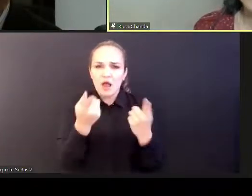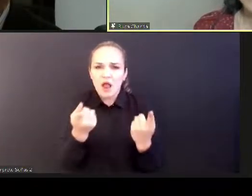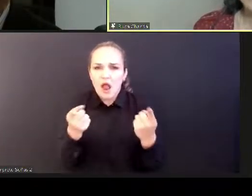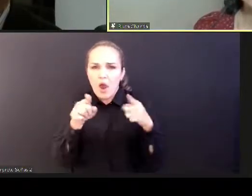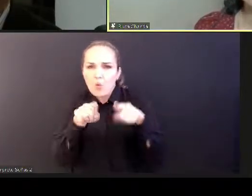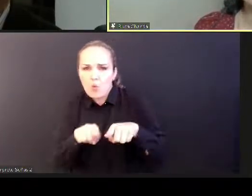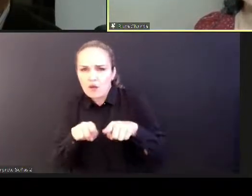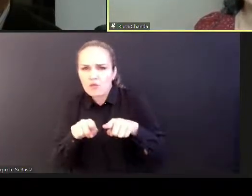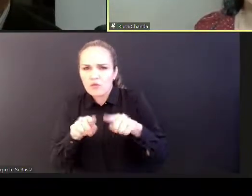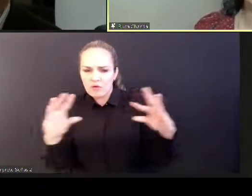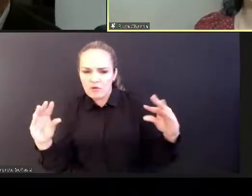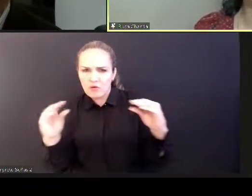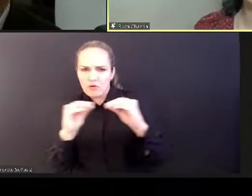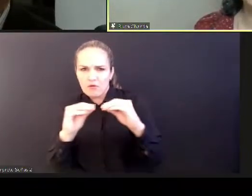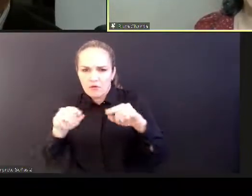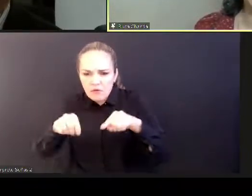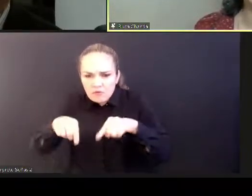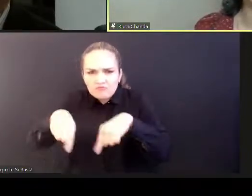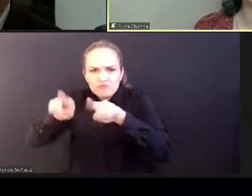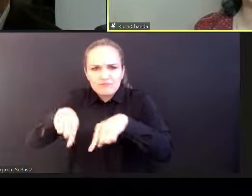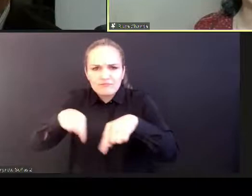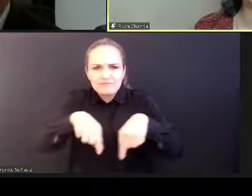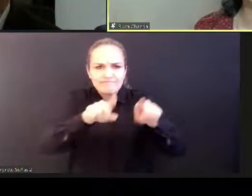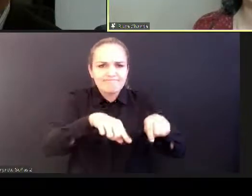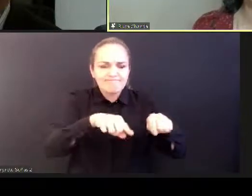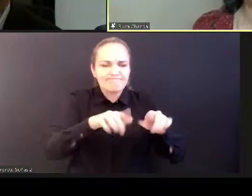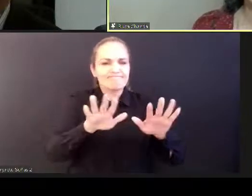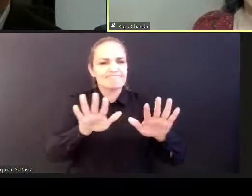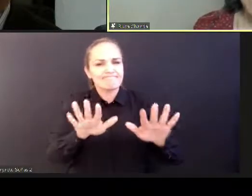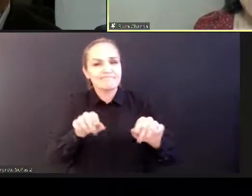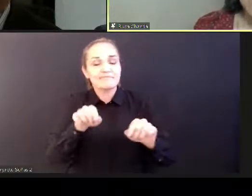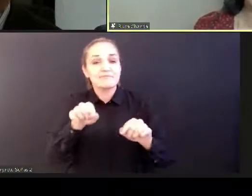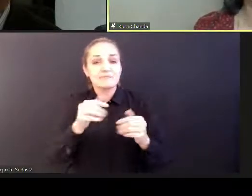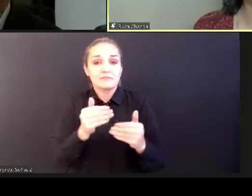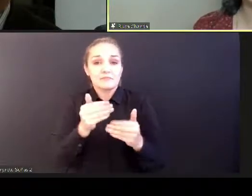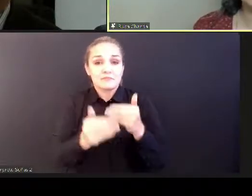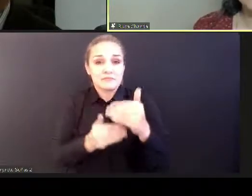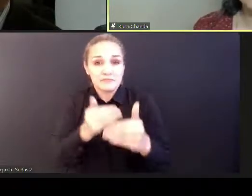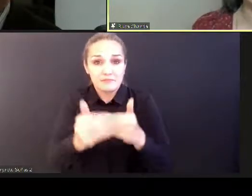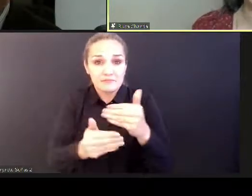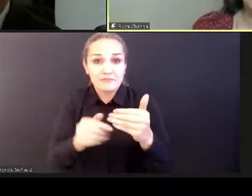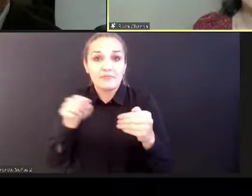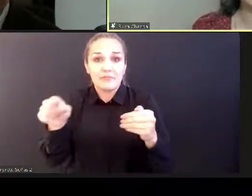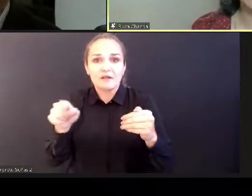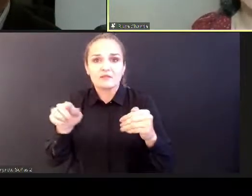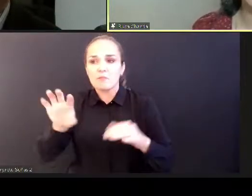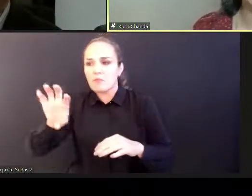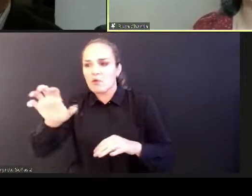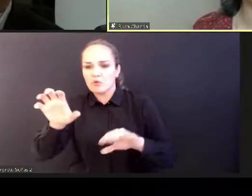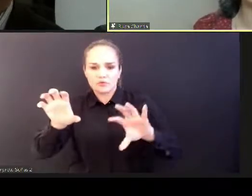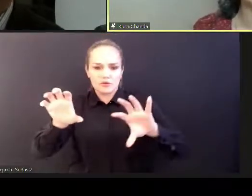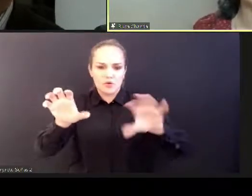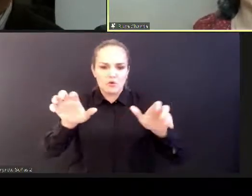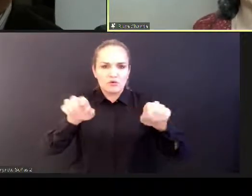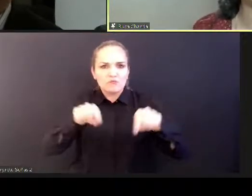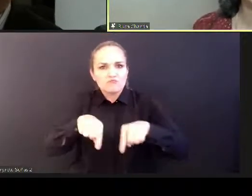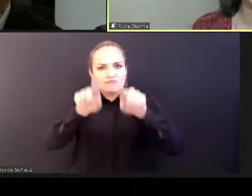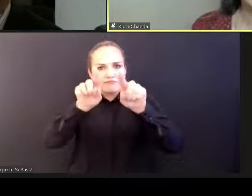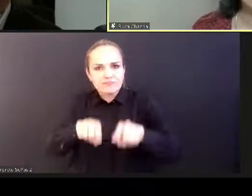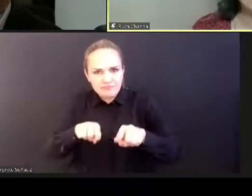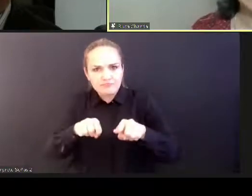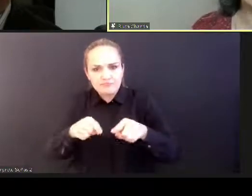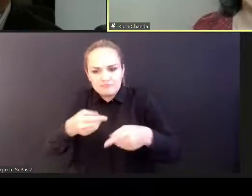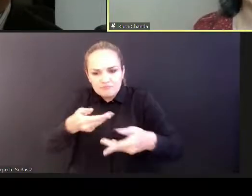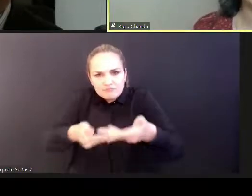progress. And increasingly, the regional trade agreements and the plurilaterals are kind of taking over this domain.